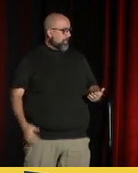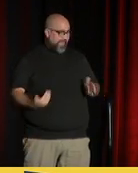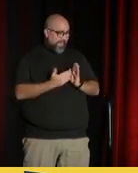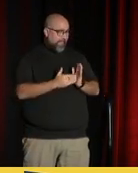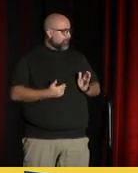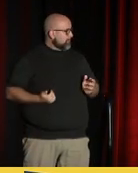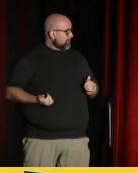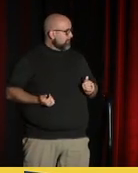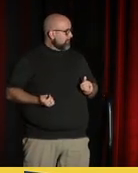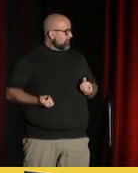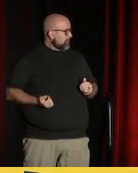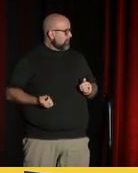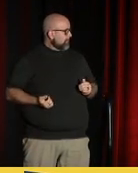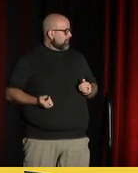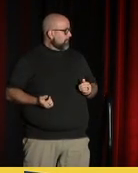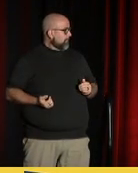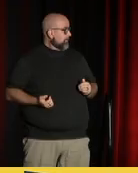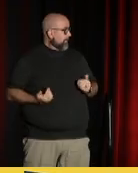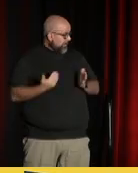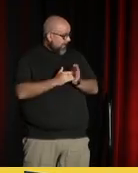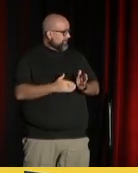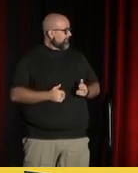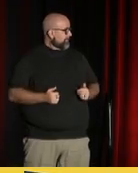Again. Again.